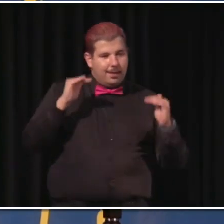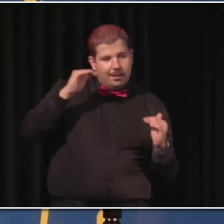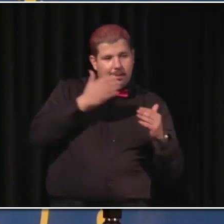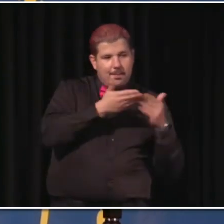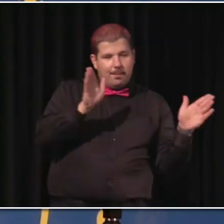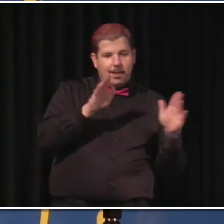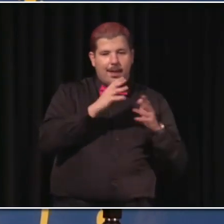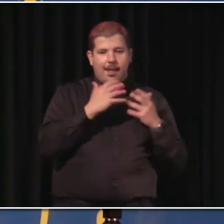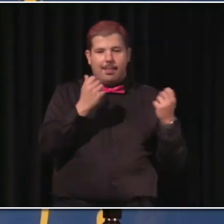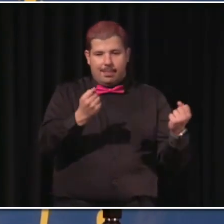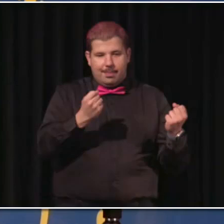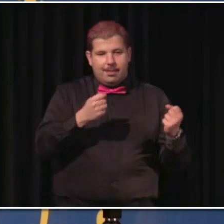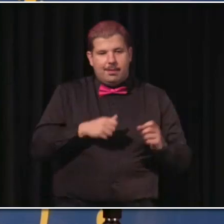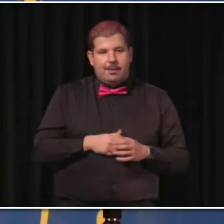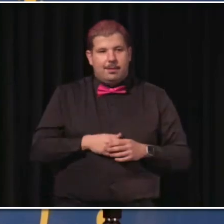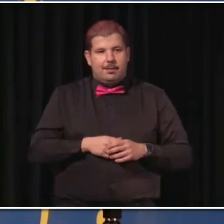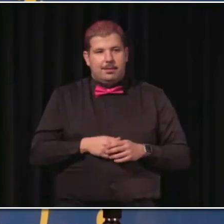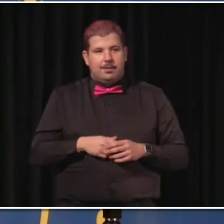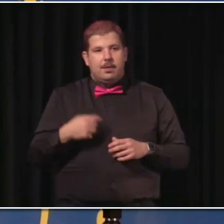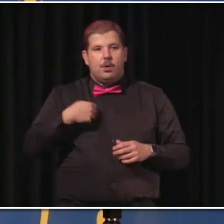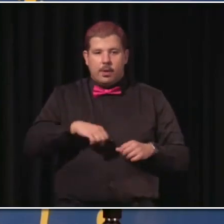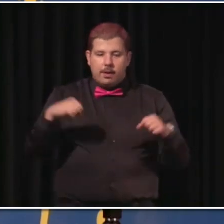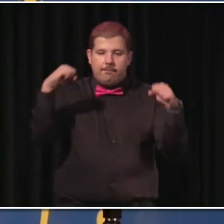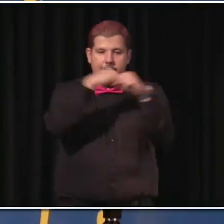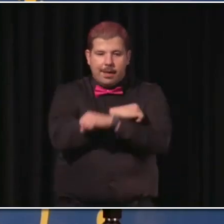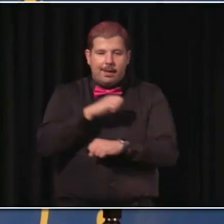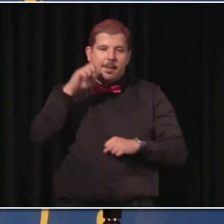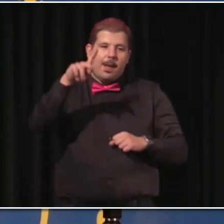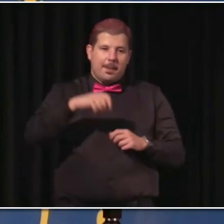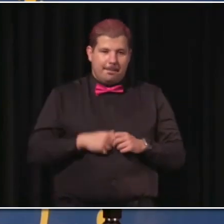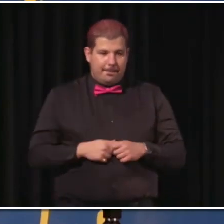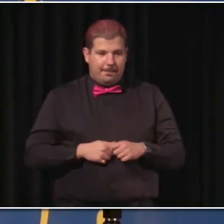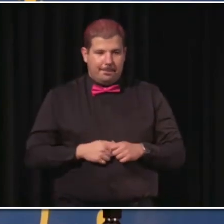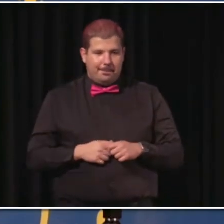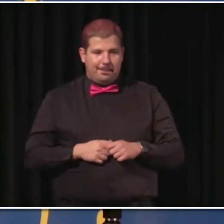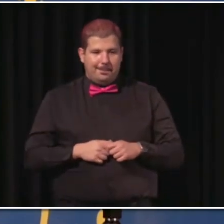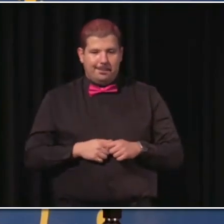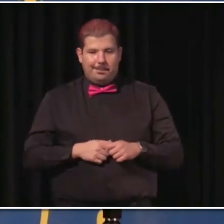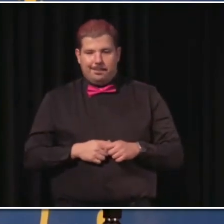health. So we're fighting back.